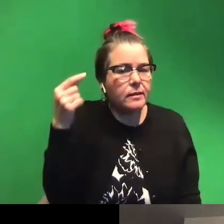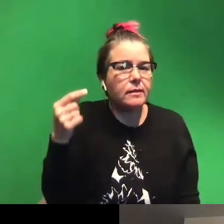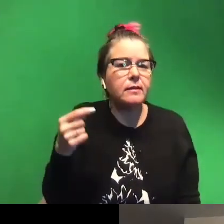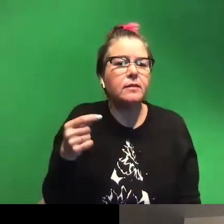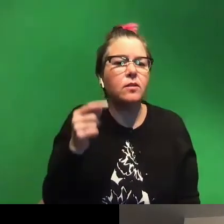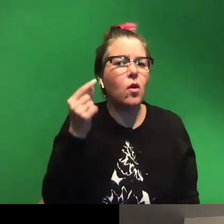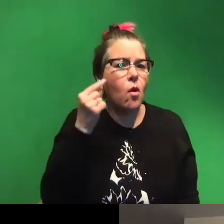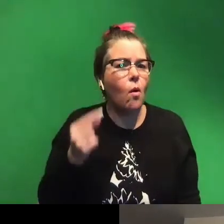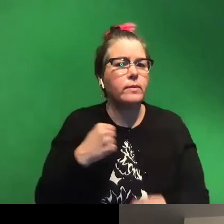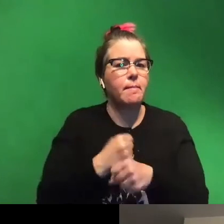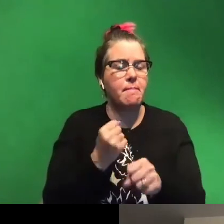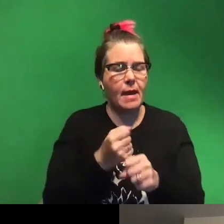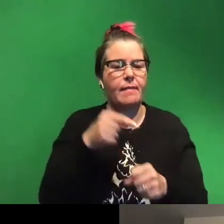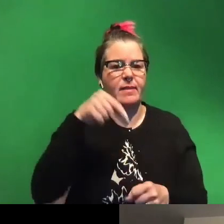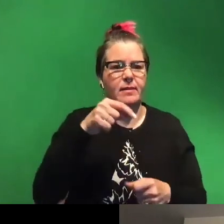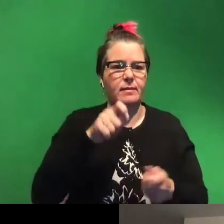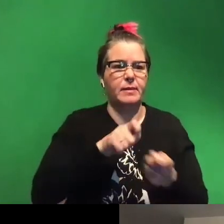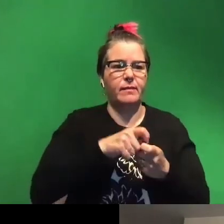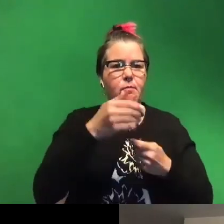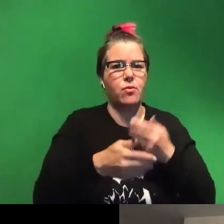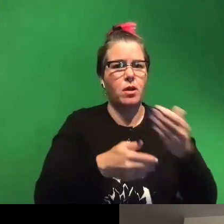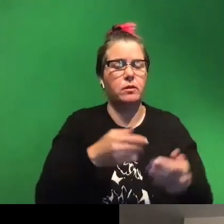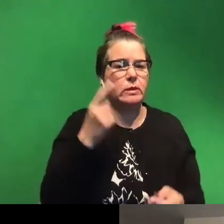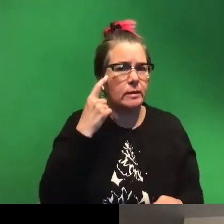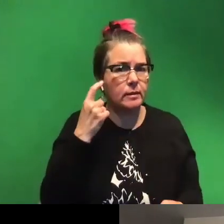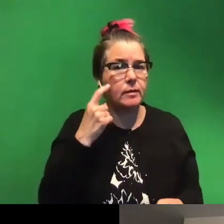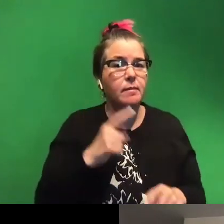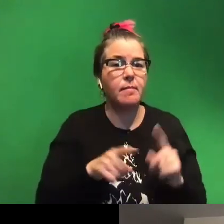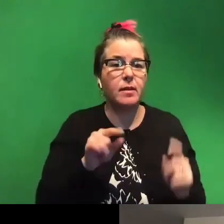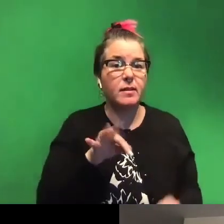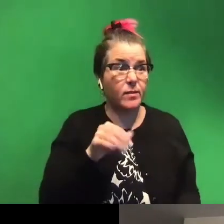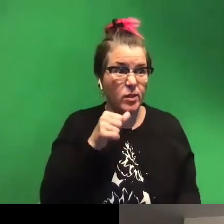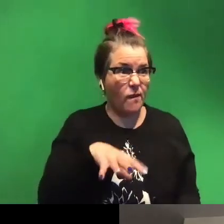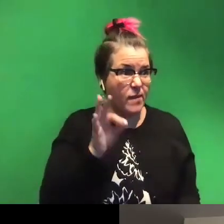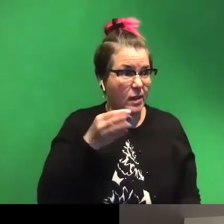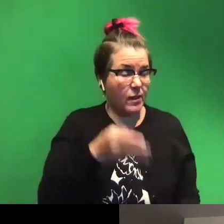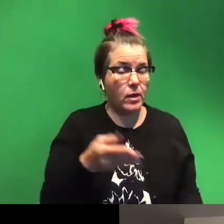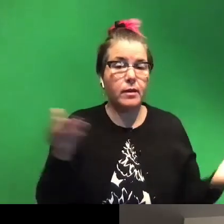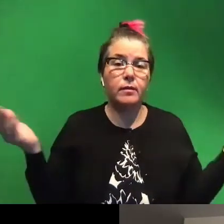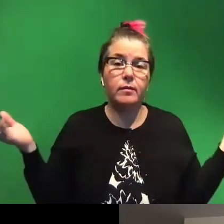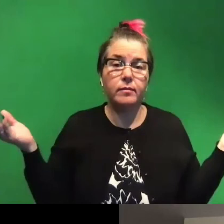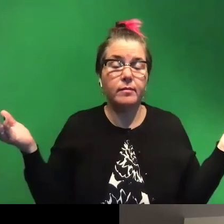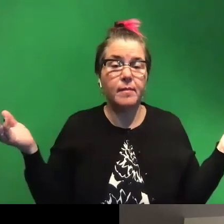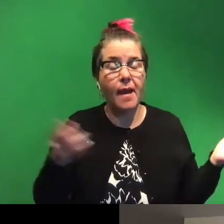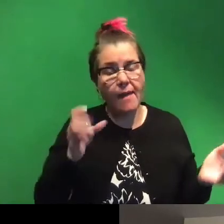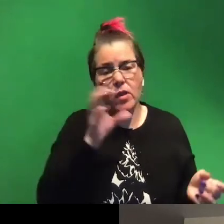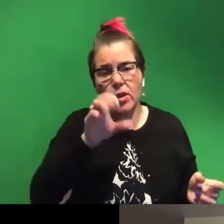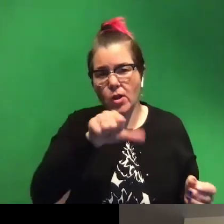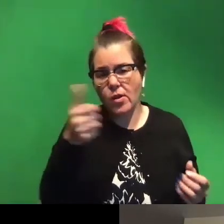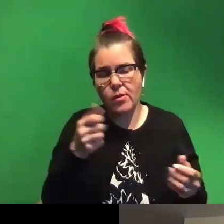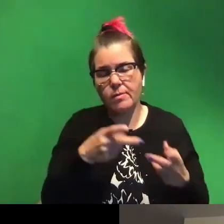gold is made in this process, but if we don't find it there, maybe we just have to look somewhere else.